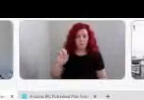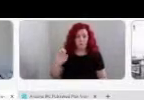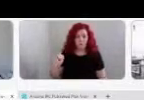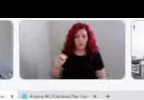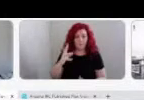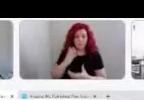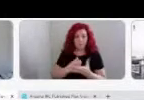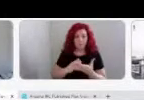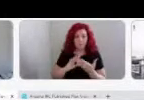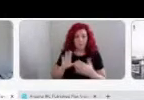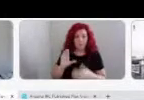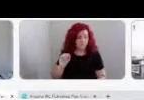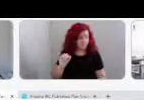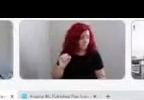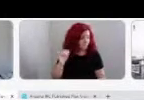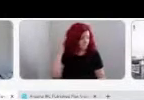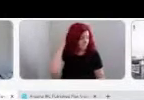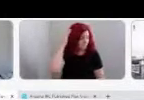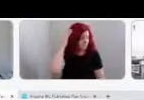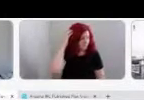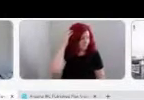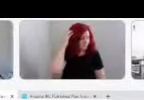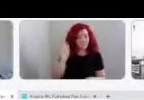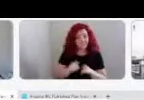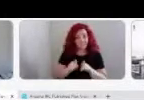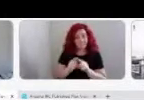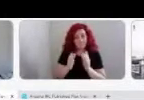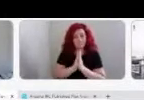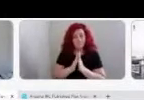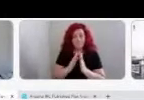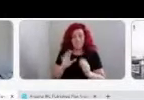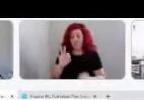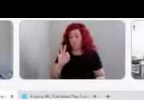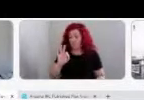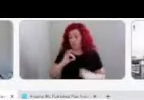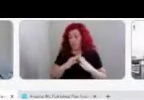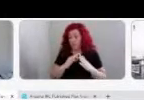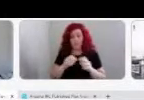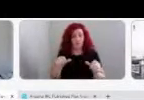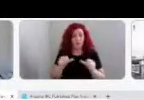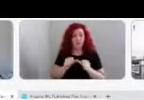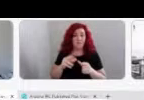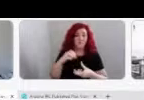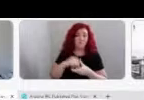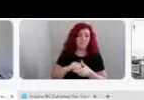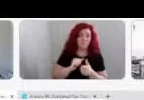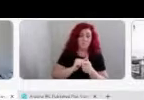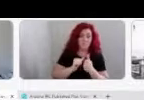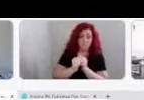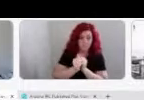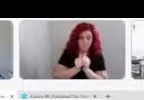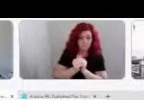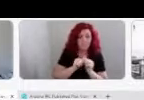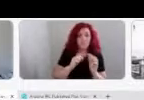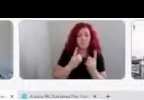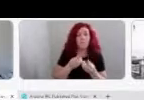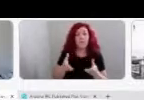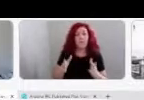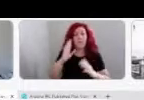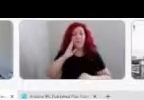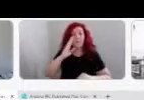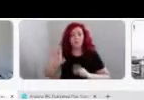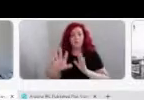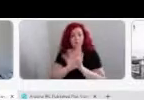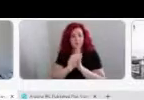interest i have also asked that the greater flagstaff area be put in a competitive district that allows the future possibility of electing